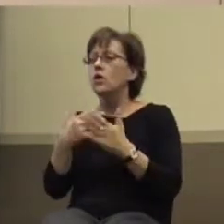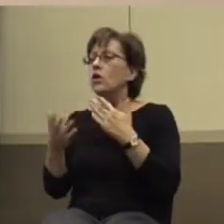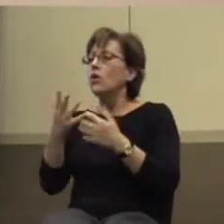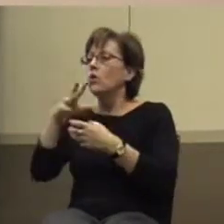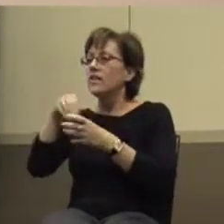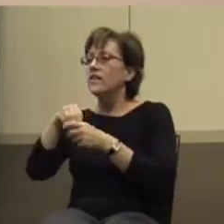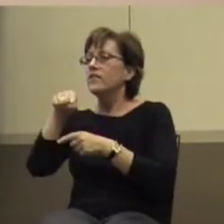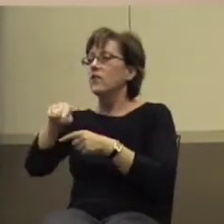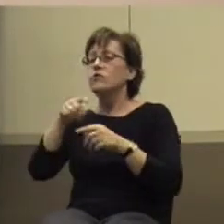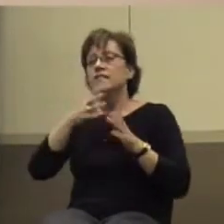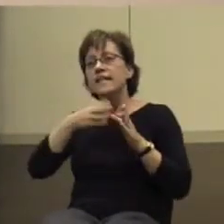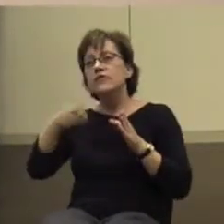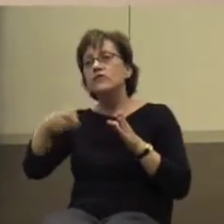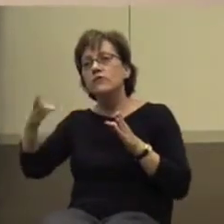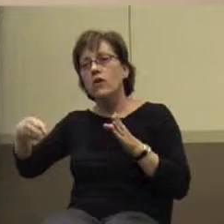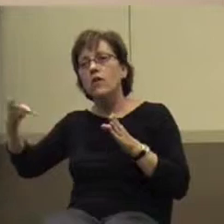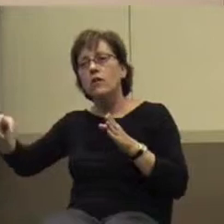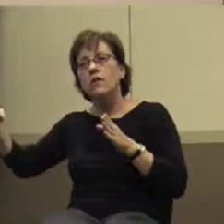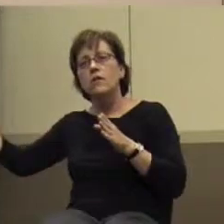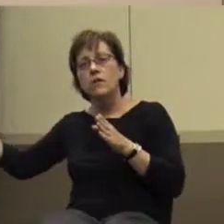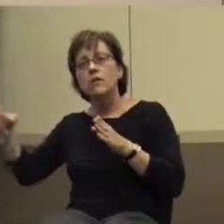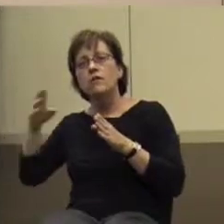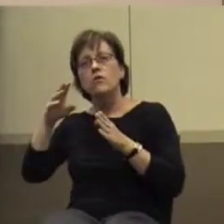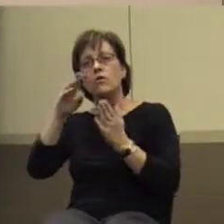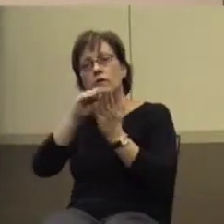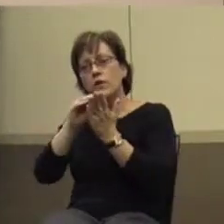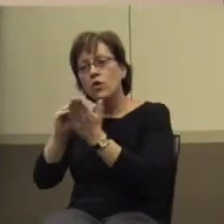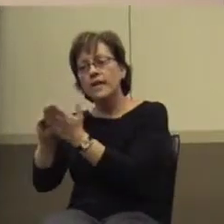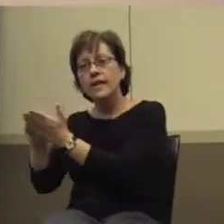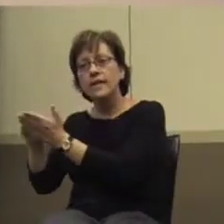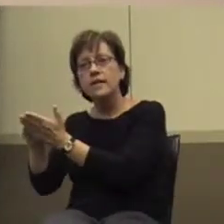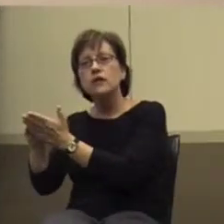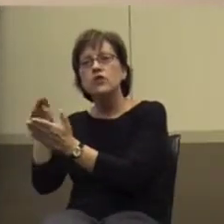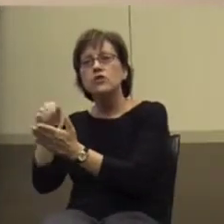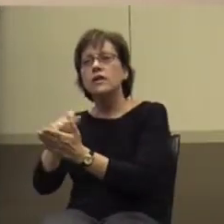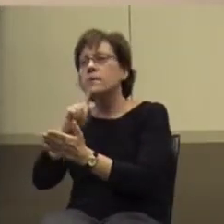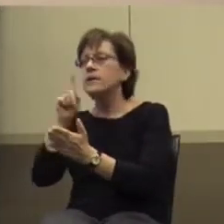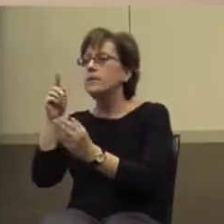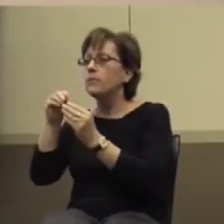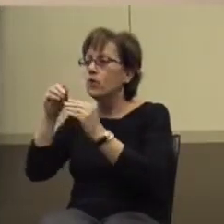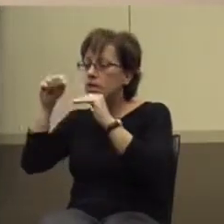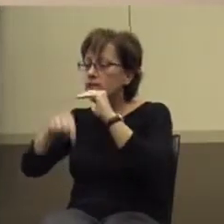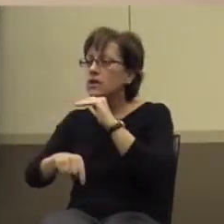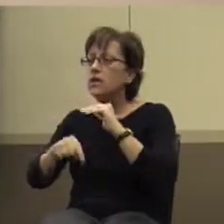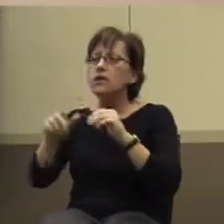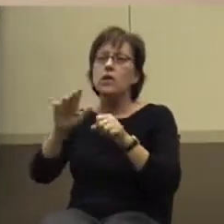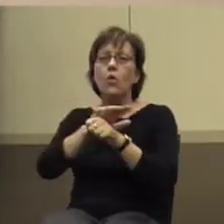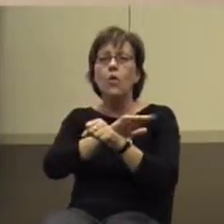you can go more in depth, like looking at like whole interval and partial interval. Is that familiar? Have you been trained on that a little bit?